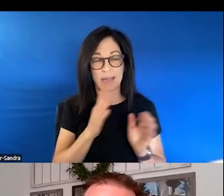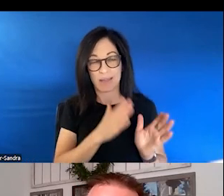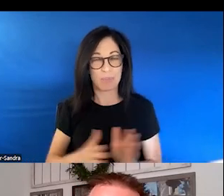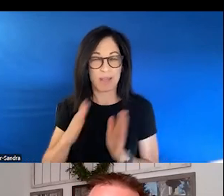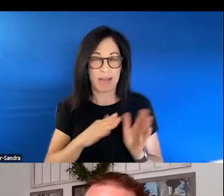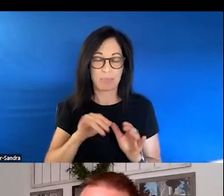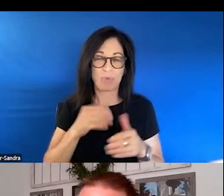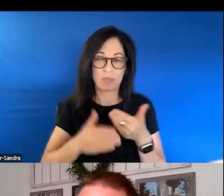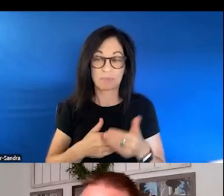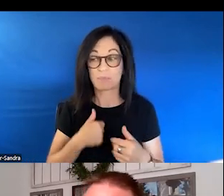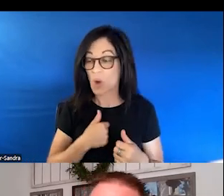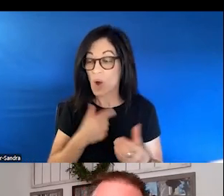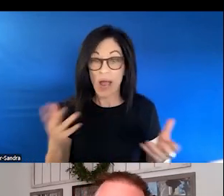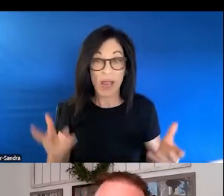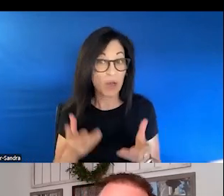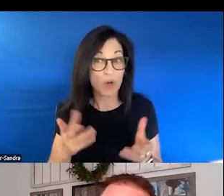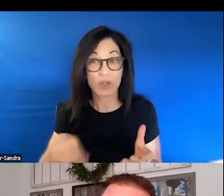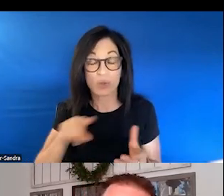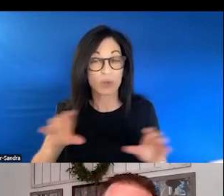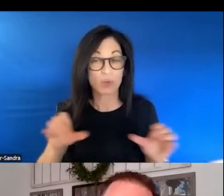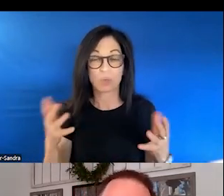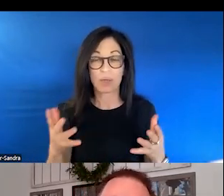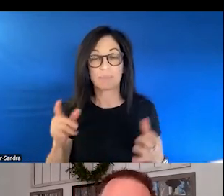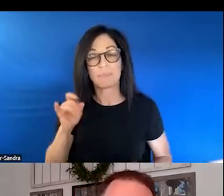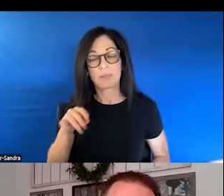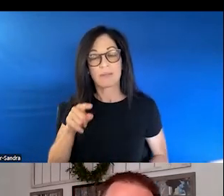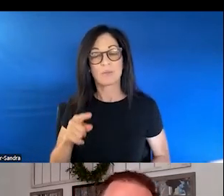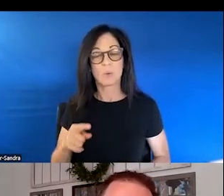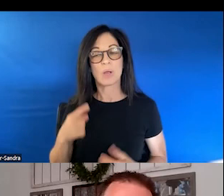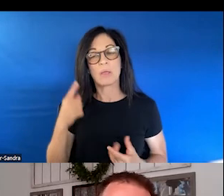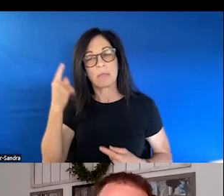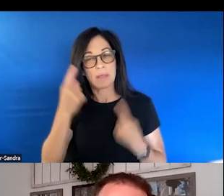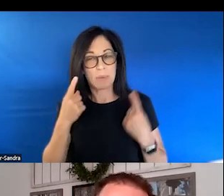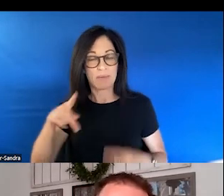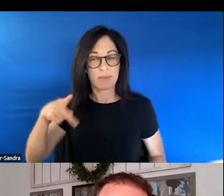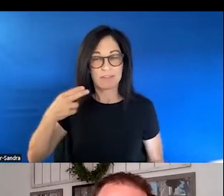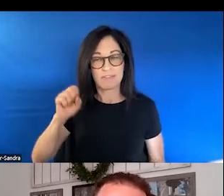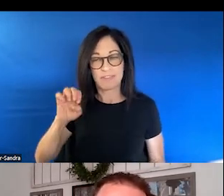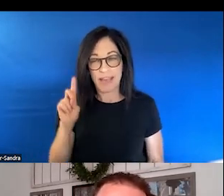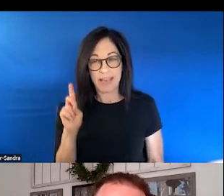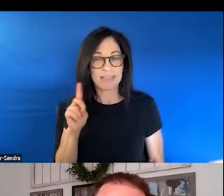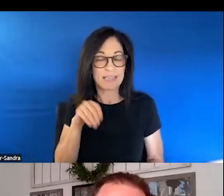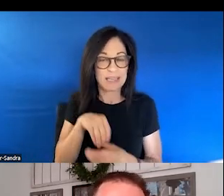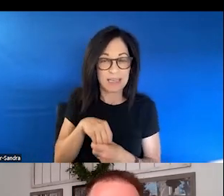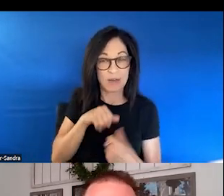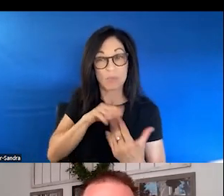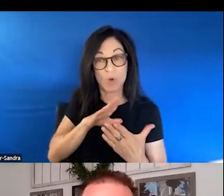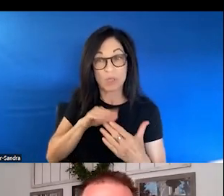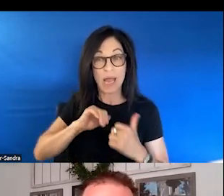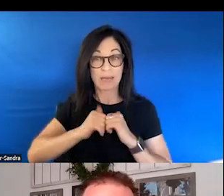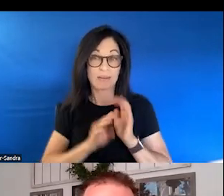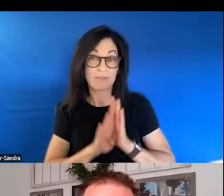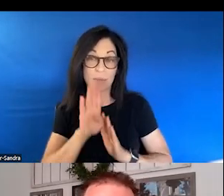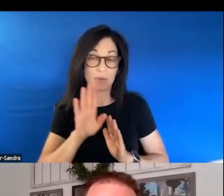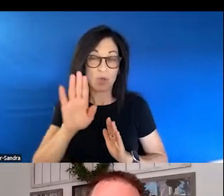I'd encourage some of you to do, if you're looking at a phased in approach to how you would develop your crisis system, is think about